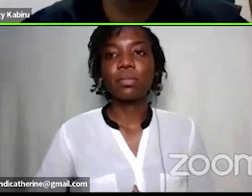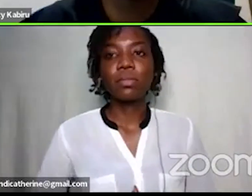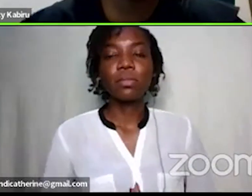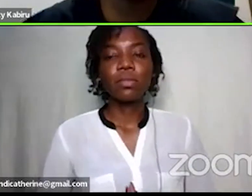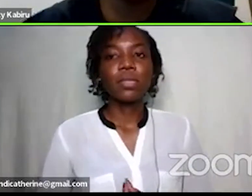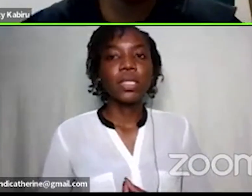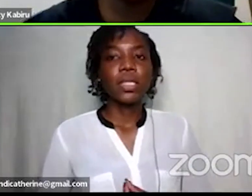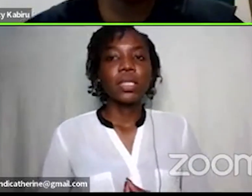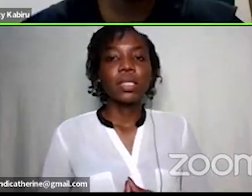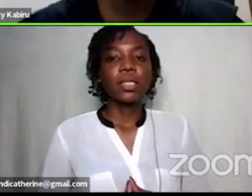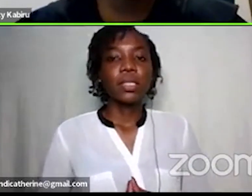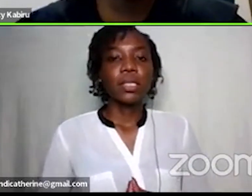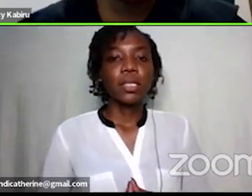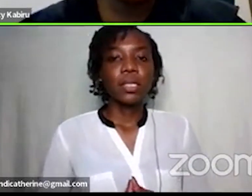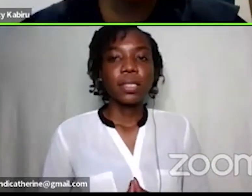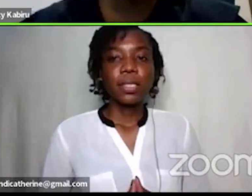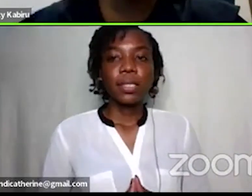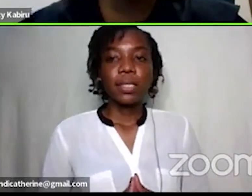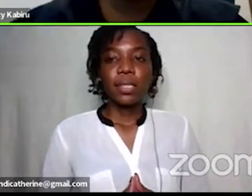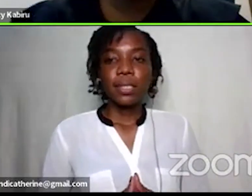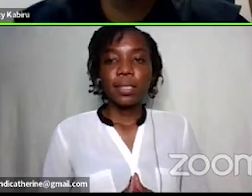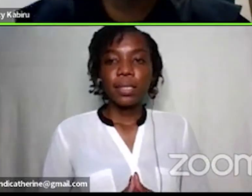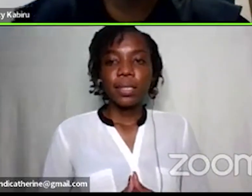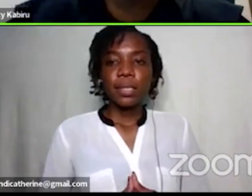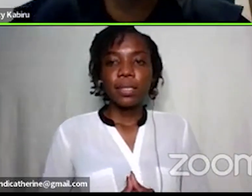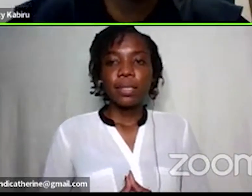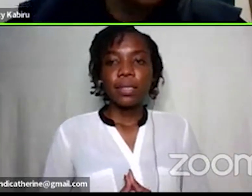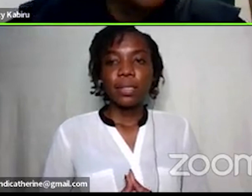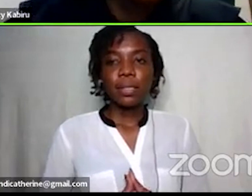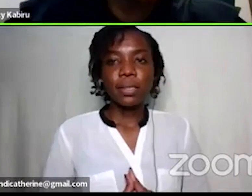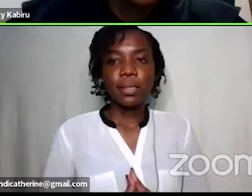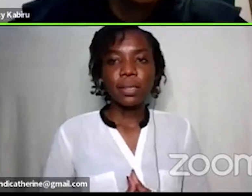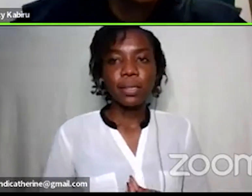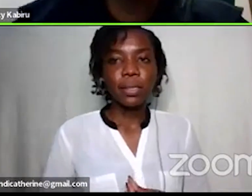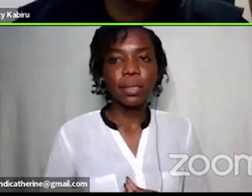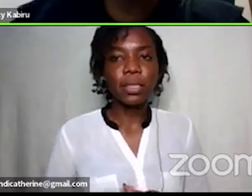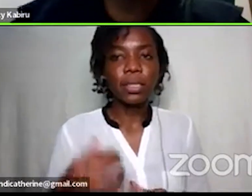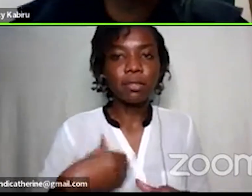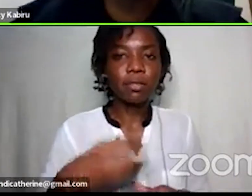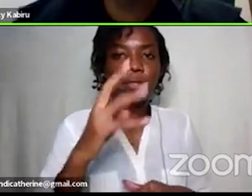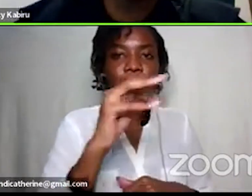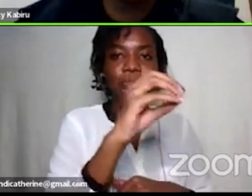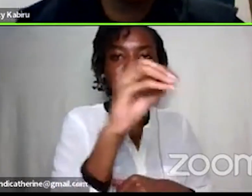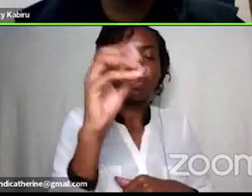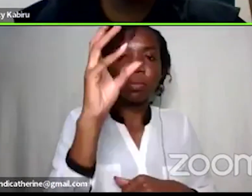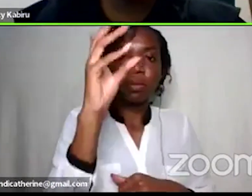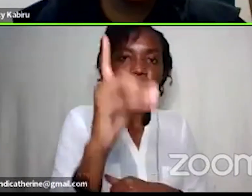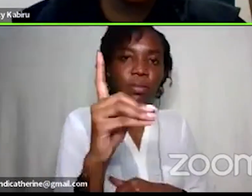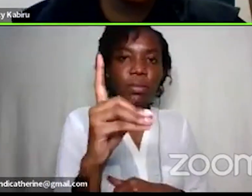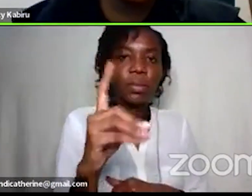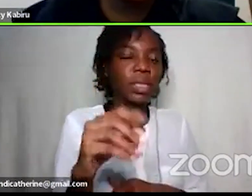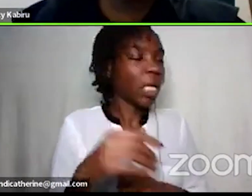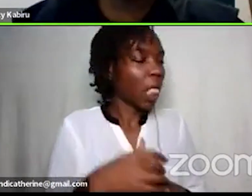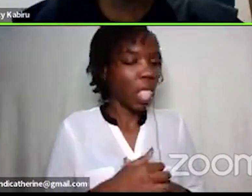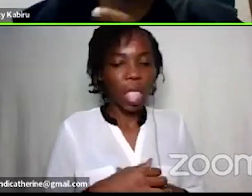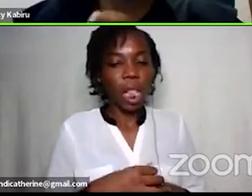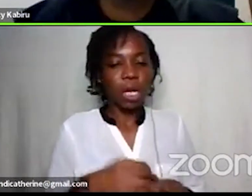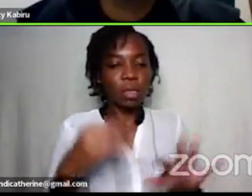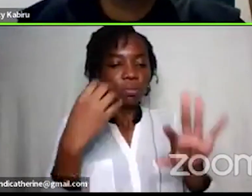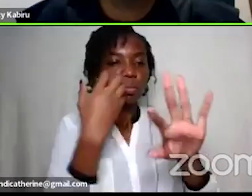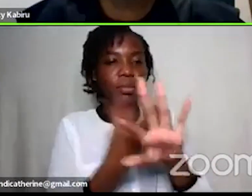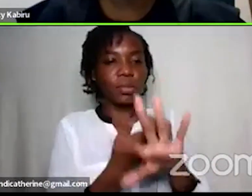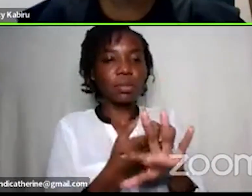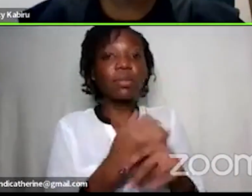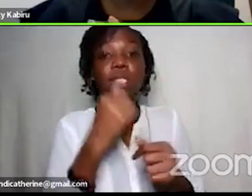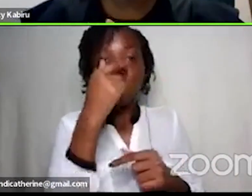I guess yes, and mood disorders are quite tricky, okay? Because